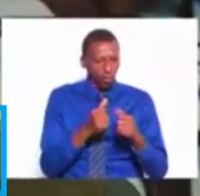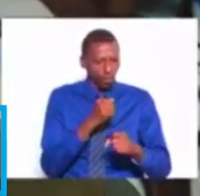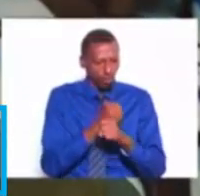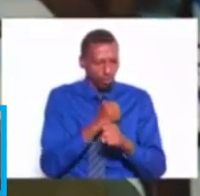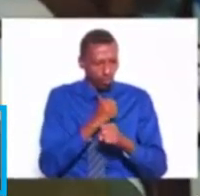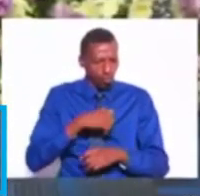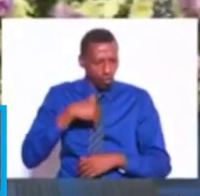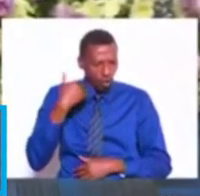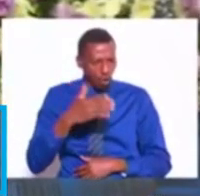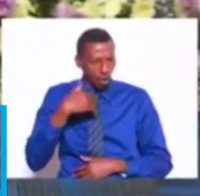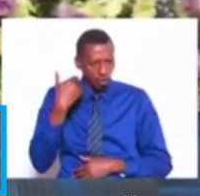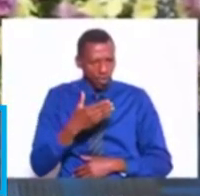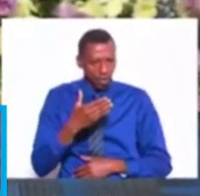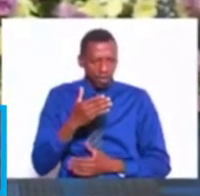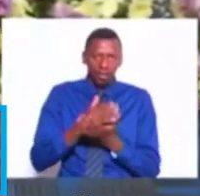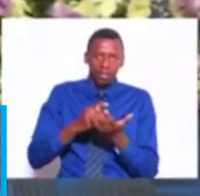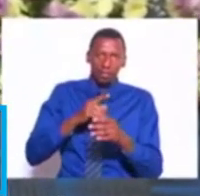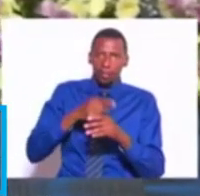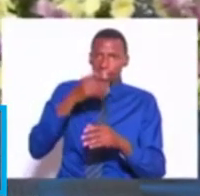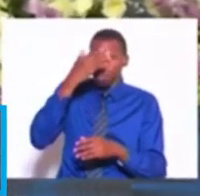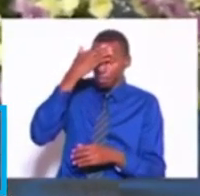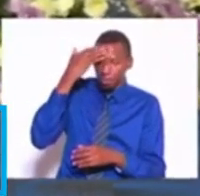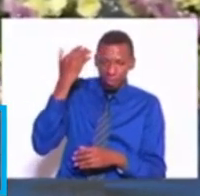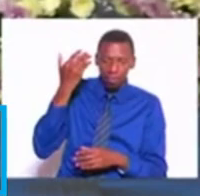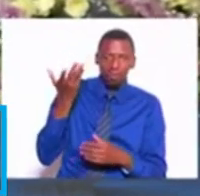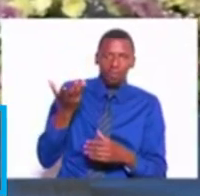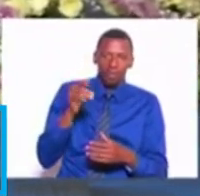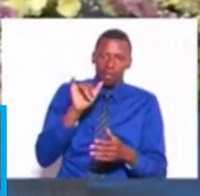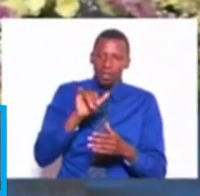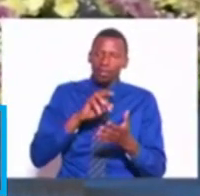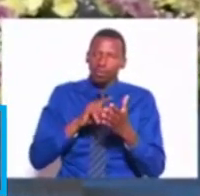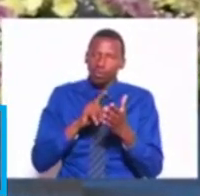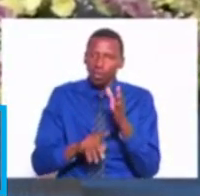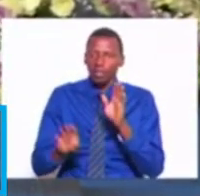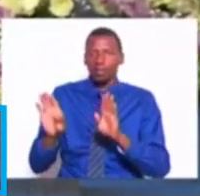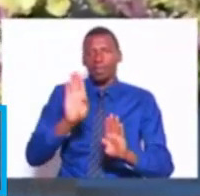regularly sometimes without knowing that you are doing. That is behavior.